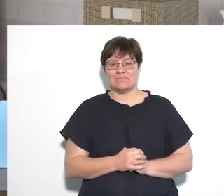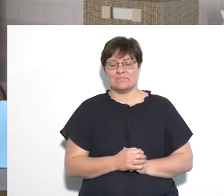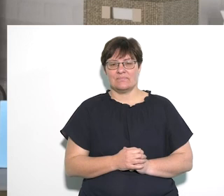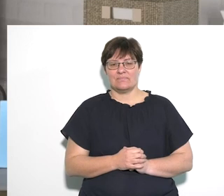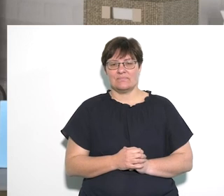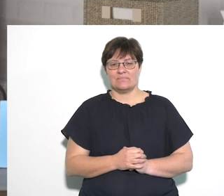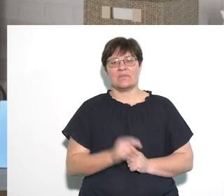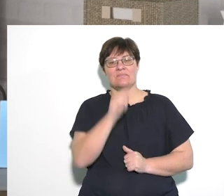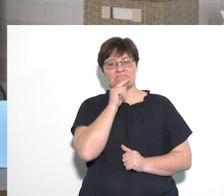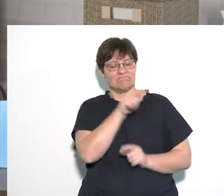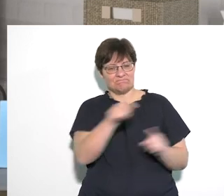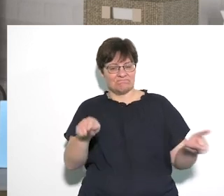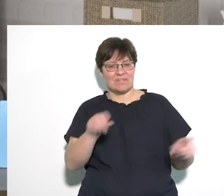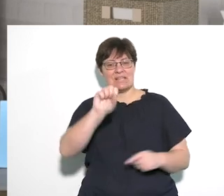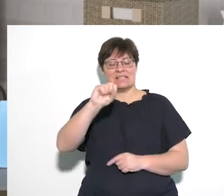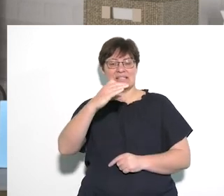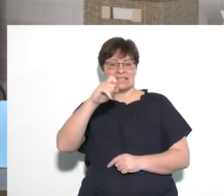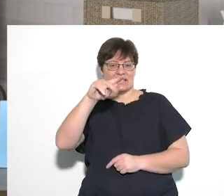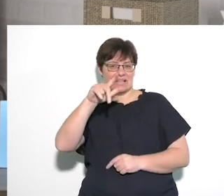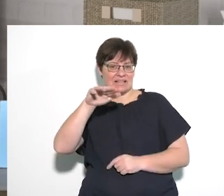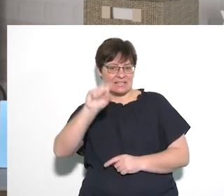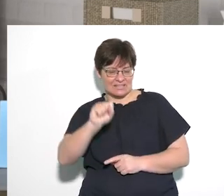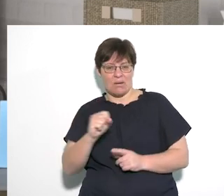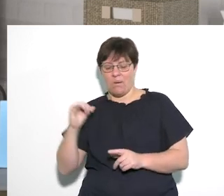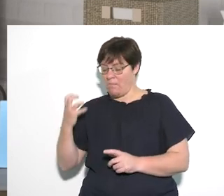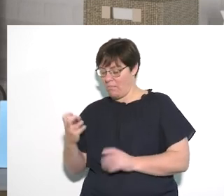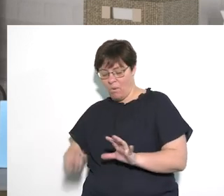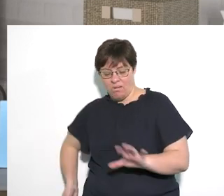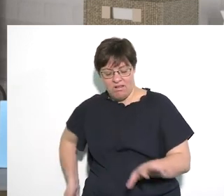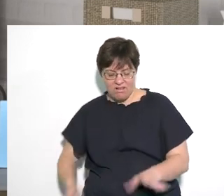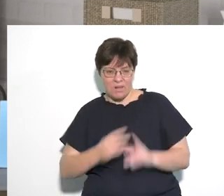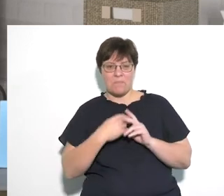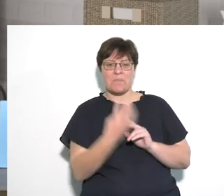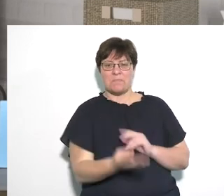So there's a little set of skittles that I can use with my ball.